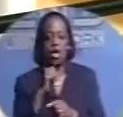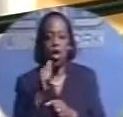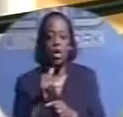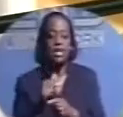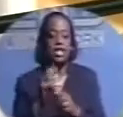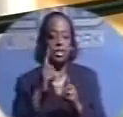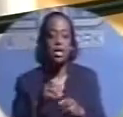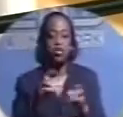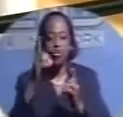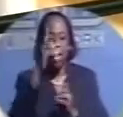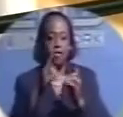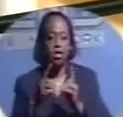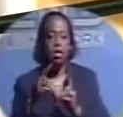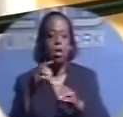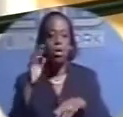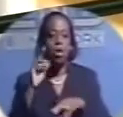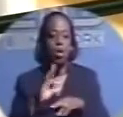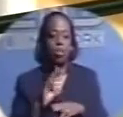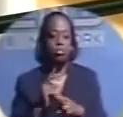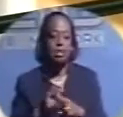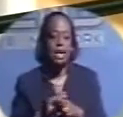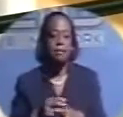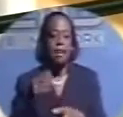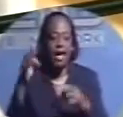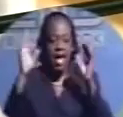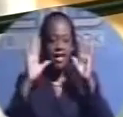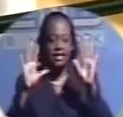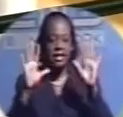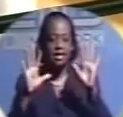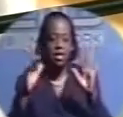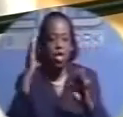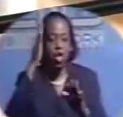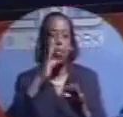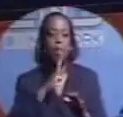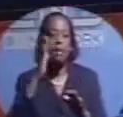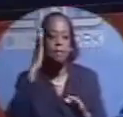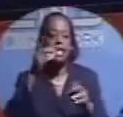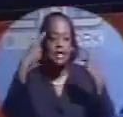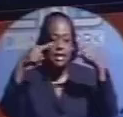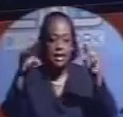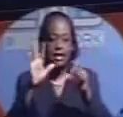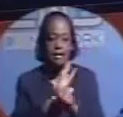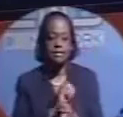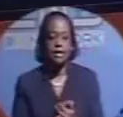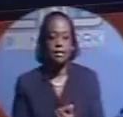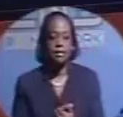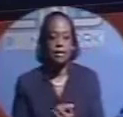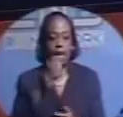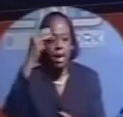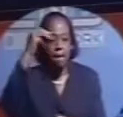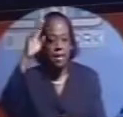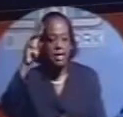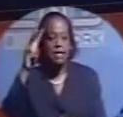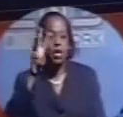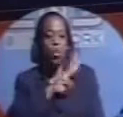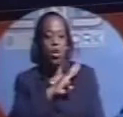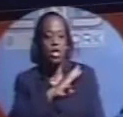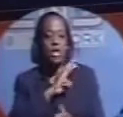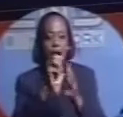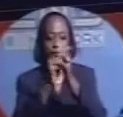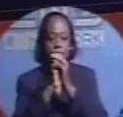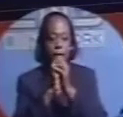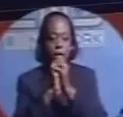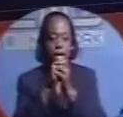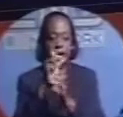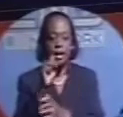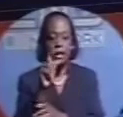driver called excellence, you will make it to a place called success. Now, Minister Wilscombe applauded Stubbs and